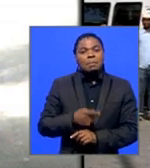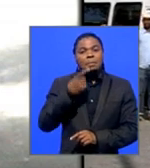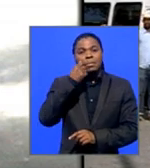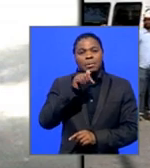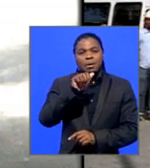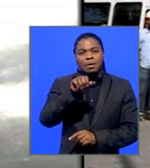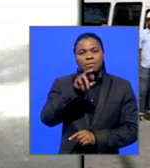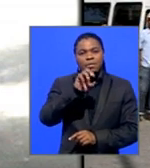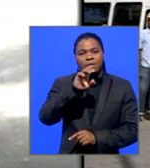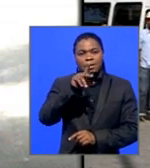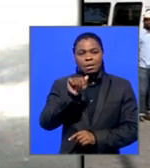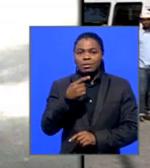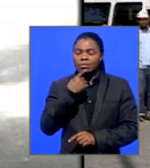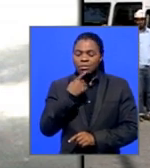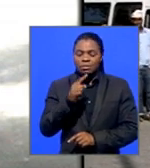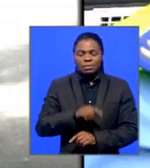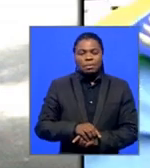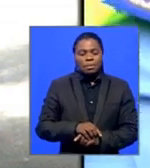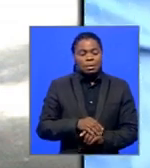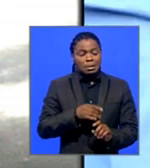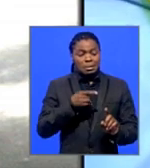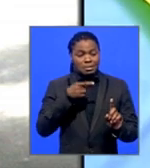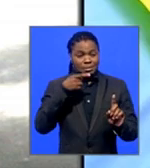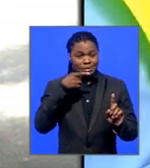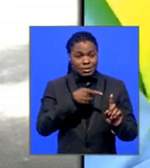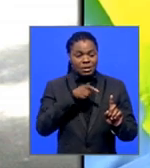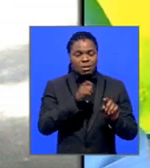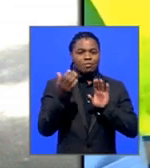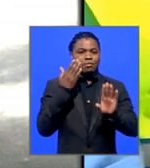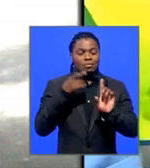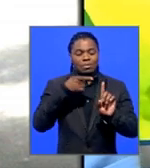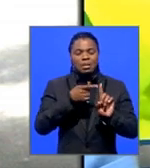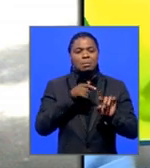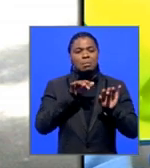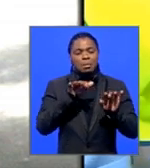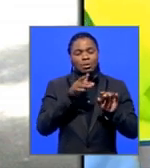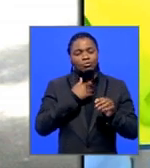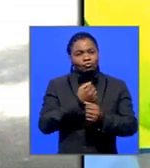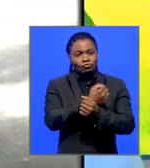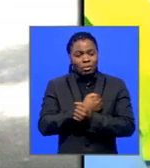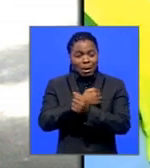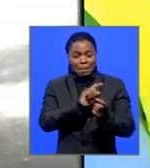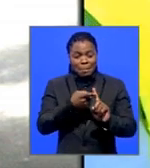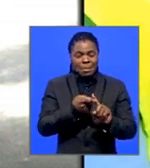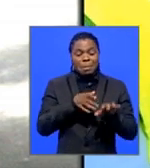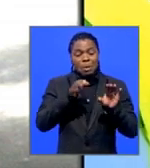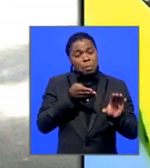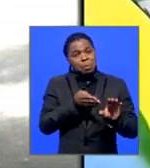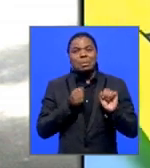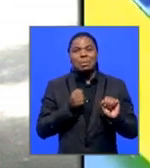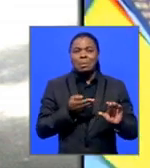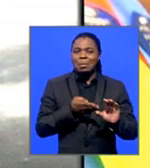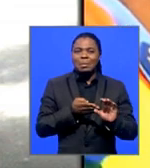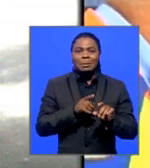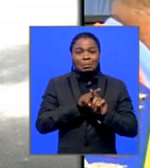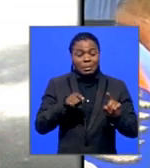Chief of Traffic in the Western Cape, he told us earlier that people are still trapped in those 2 trucks that collided.